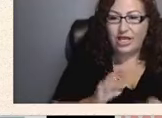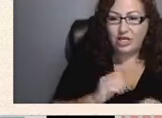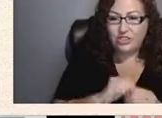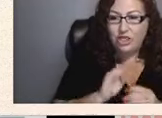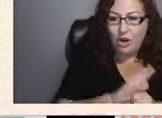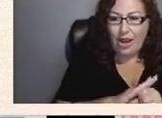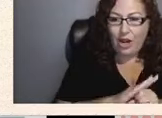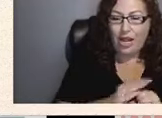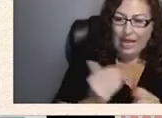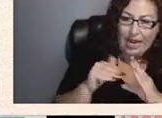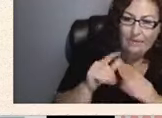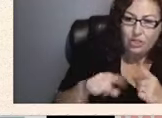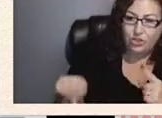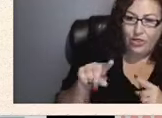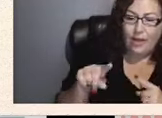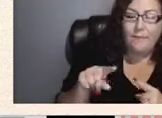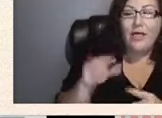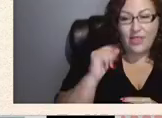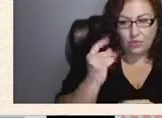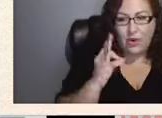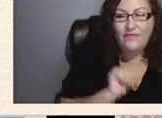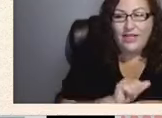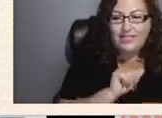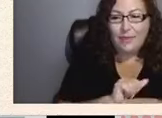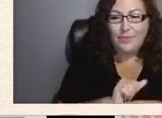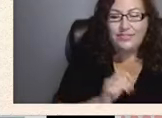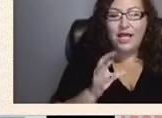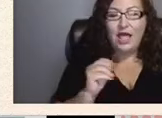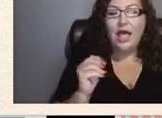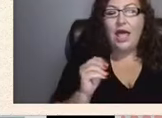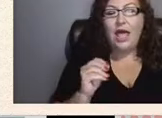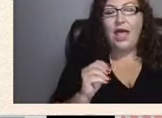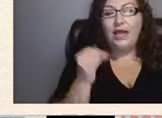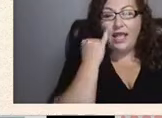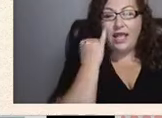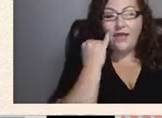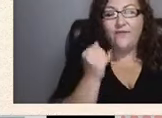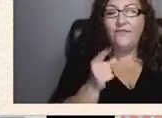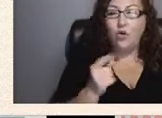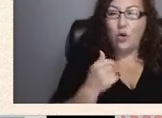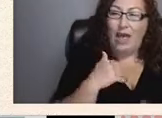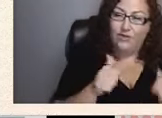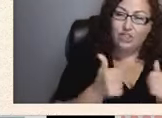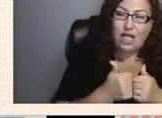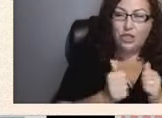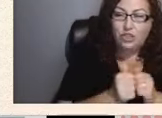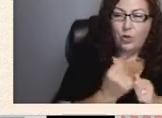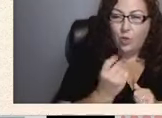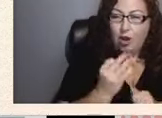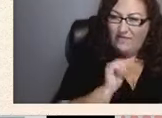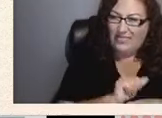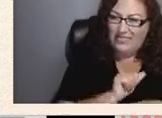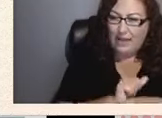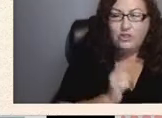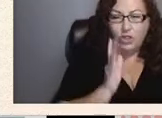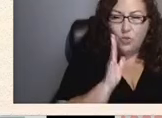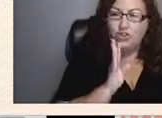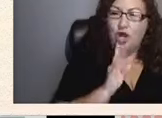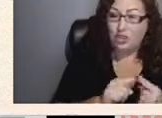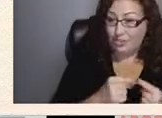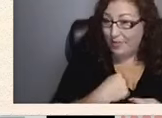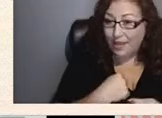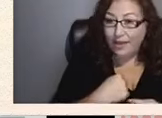email. That's one of the assignments. And if you have a challenge with one of the assignments, you're going to talk to me. You're